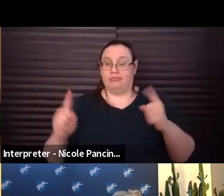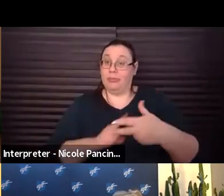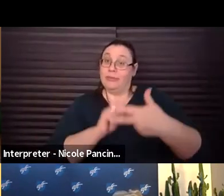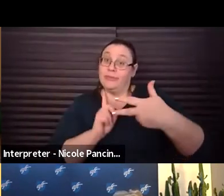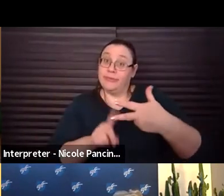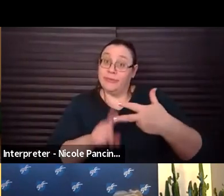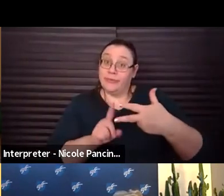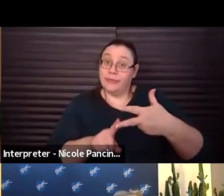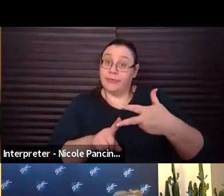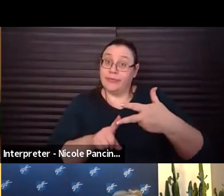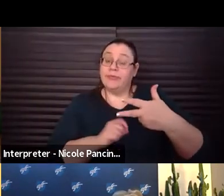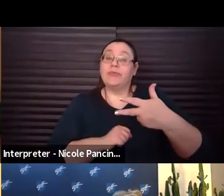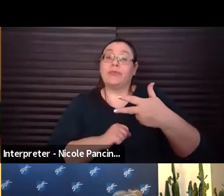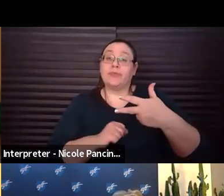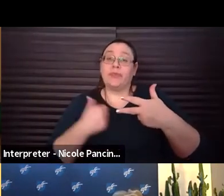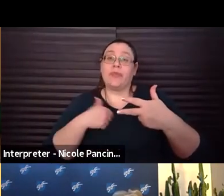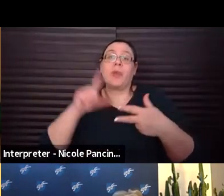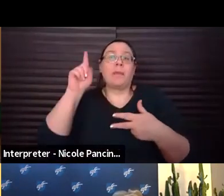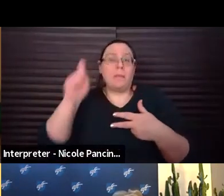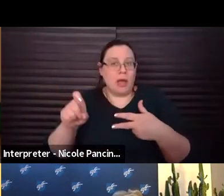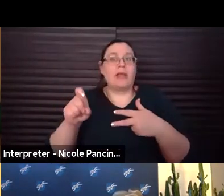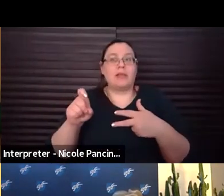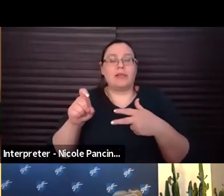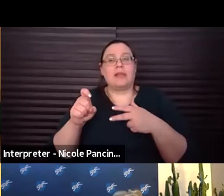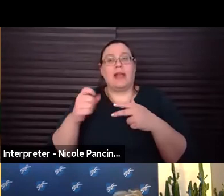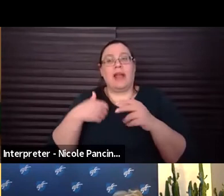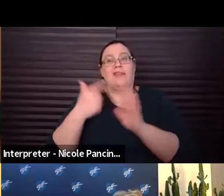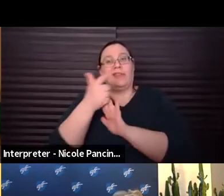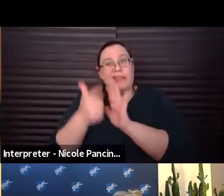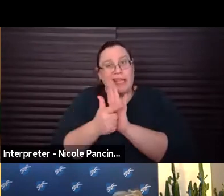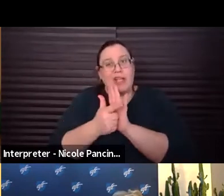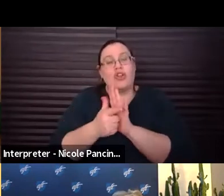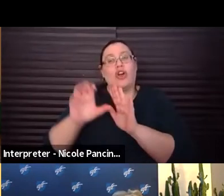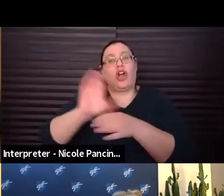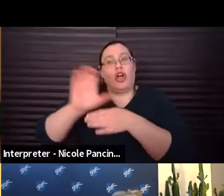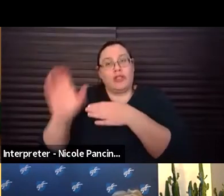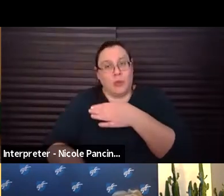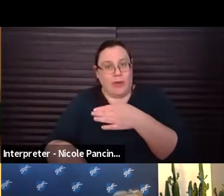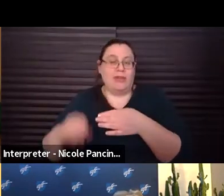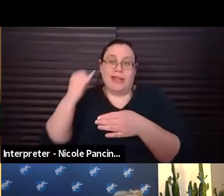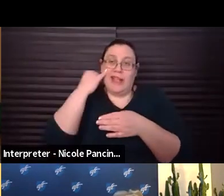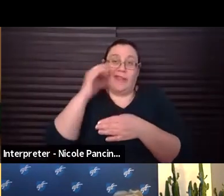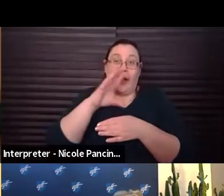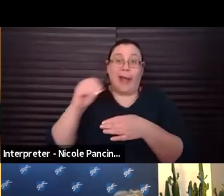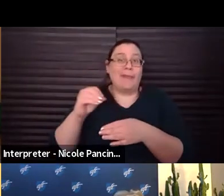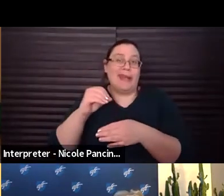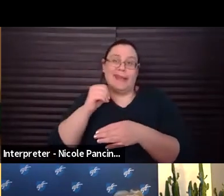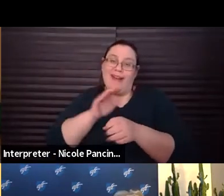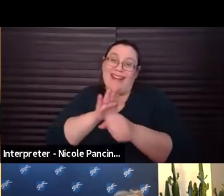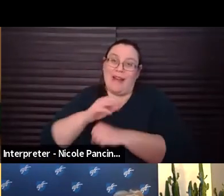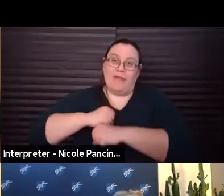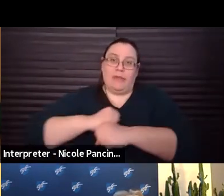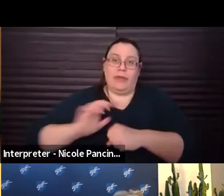must be legal and regulatory consequences when a company doesn't do enough to protect its